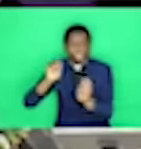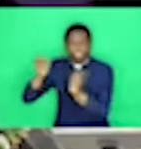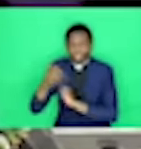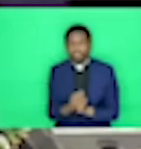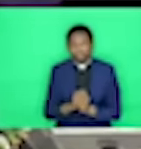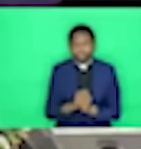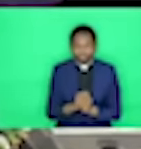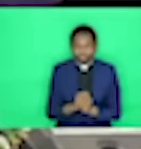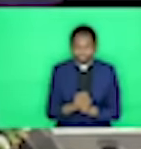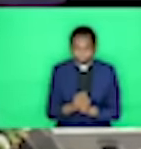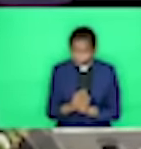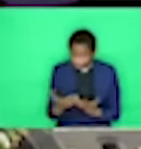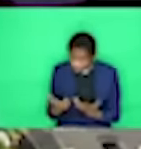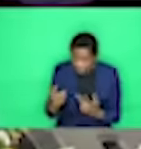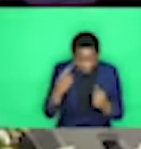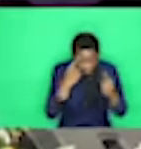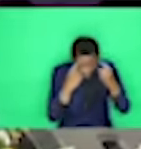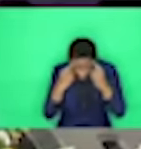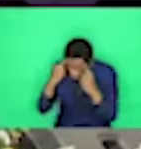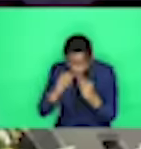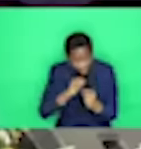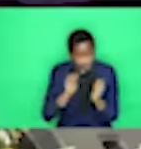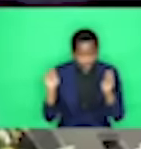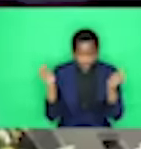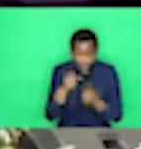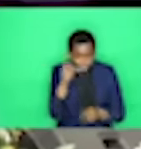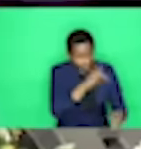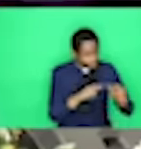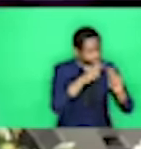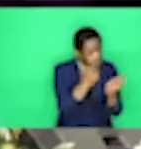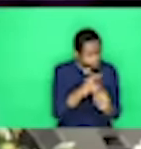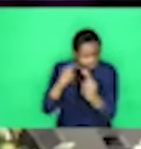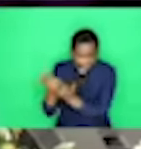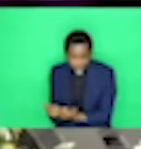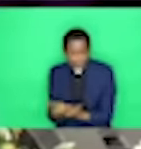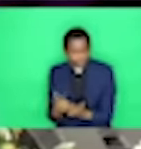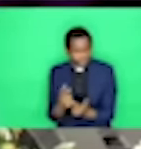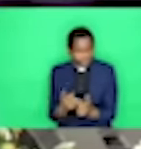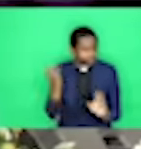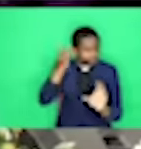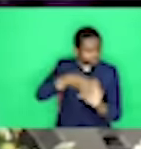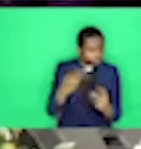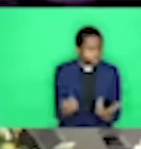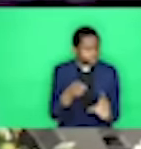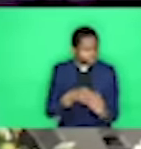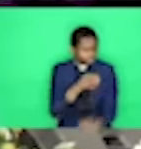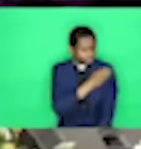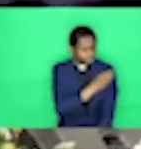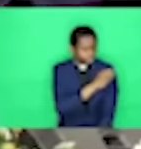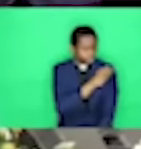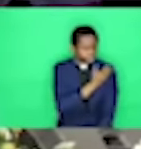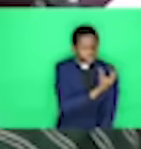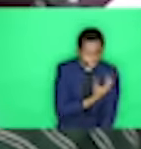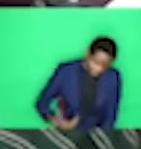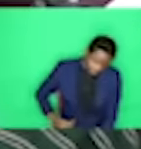considering all target groups within a given population, including chiefs and queen mothers. Now,